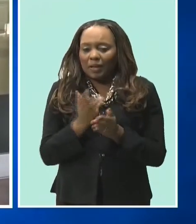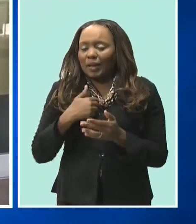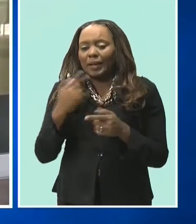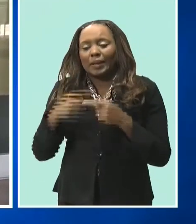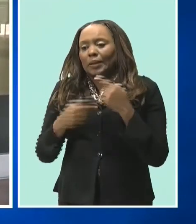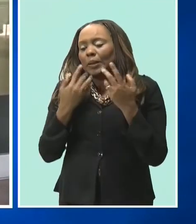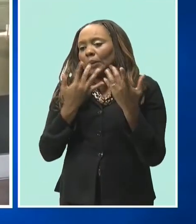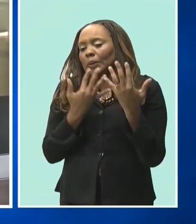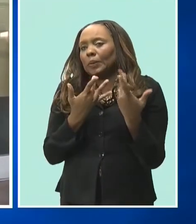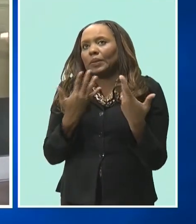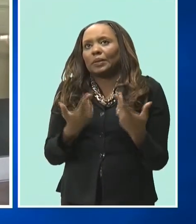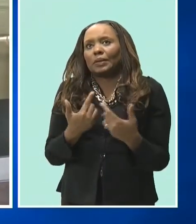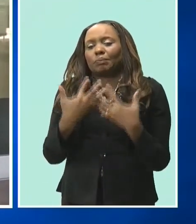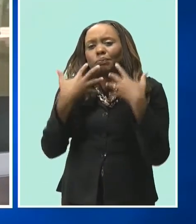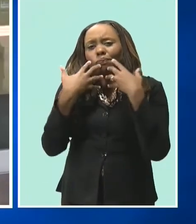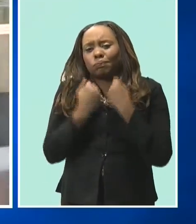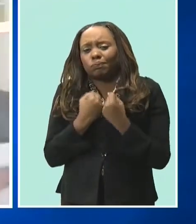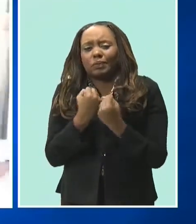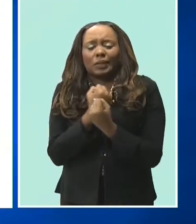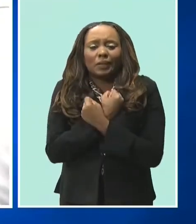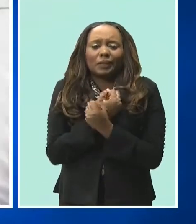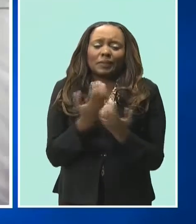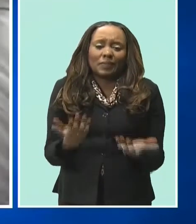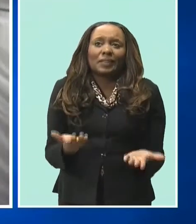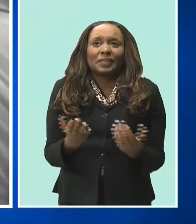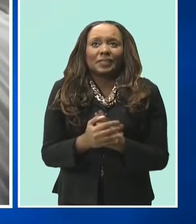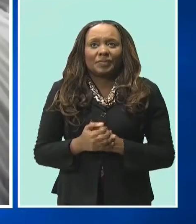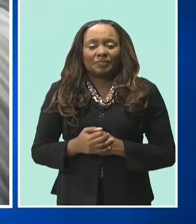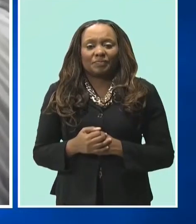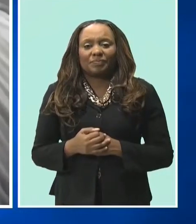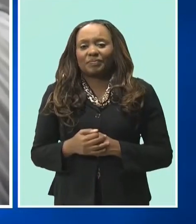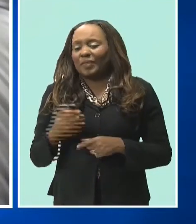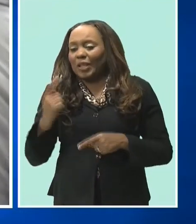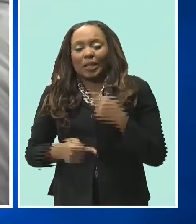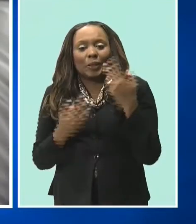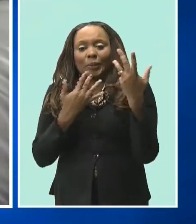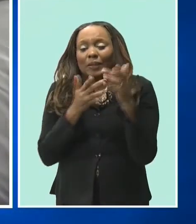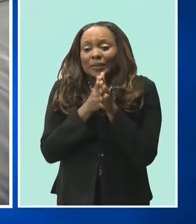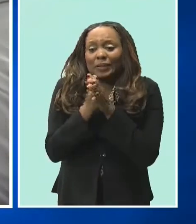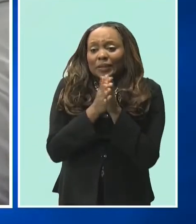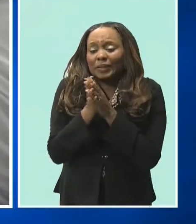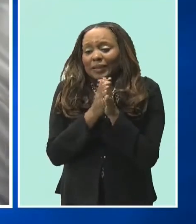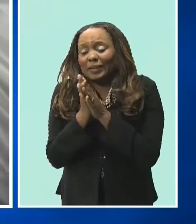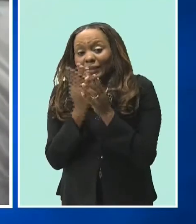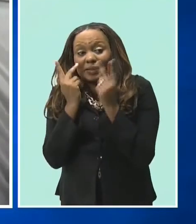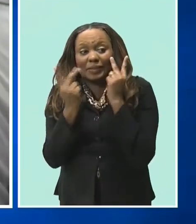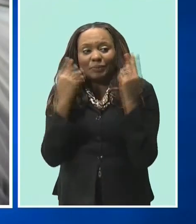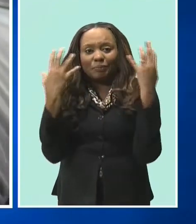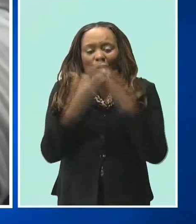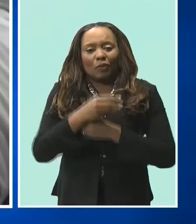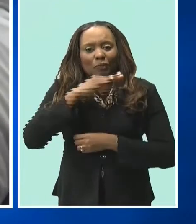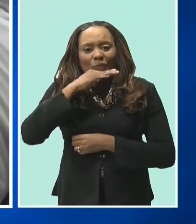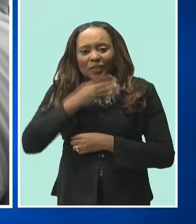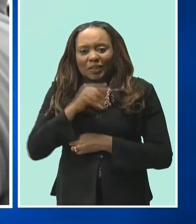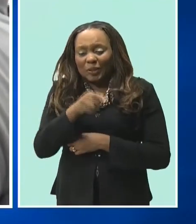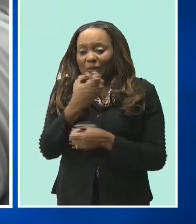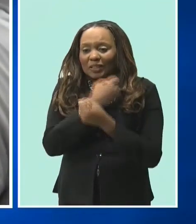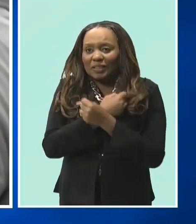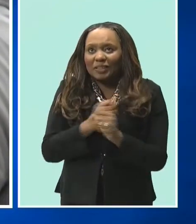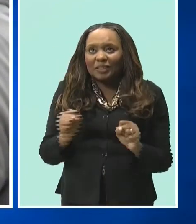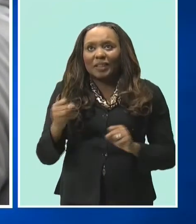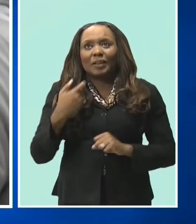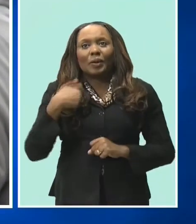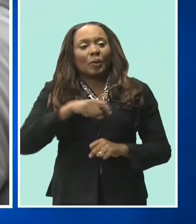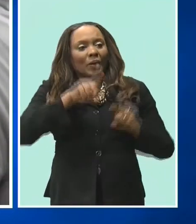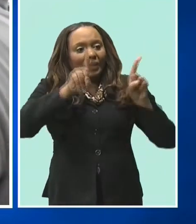I just couldn't wait. No, really, we love it here. We absolutely love it here. Because we couldn't wait to come and see your beautiful beaches and know that you're safe. We're all